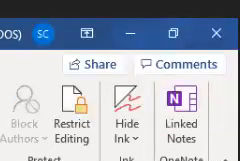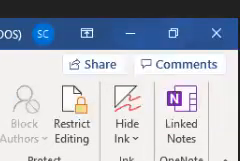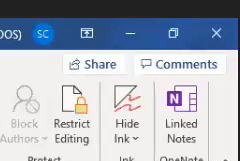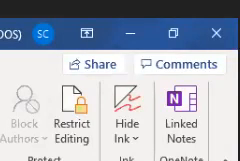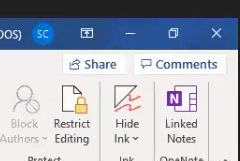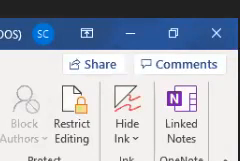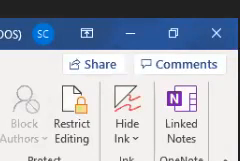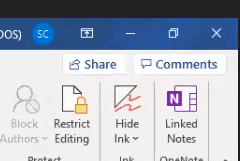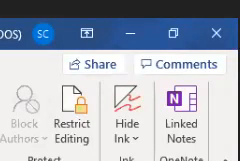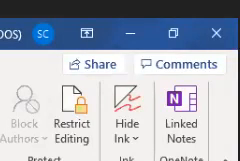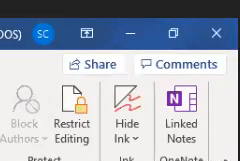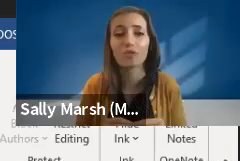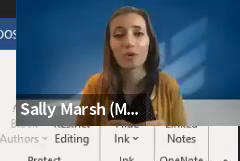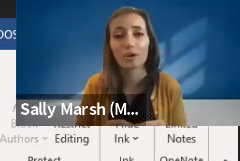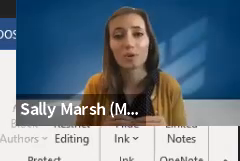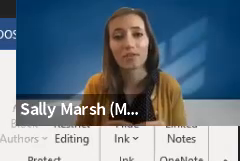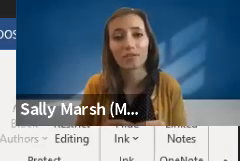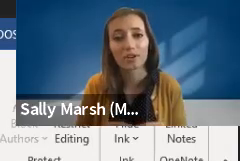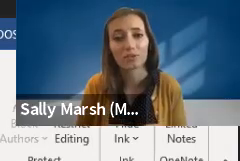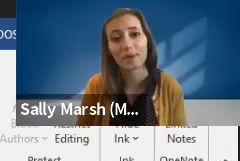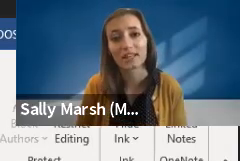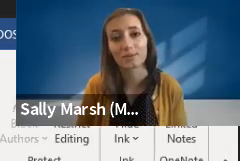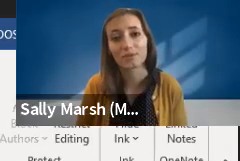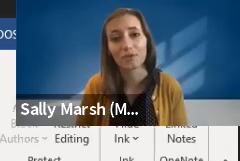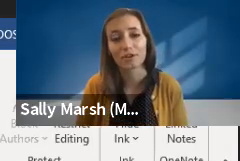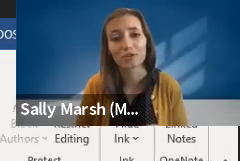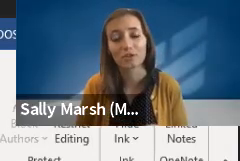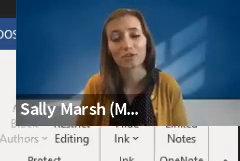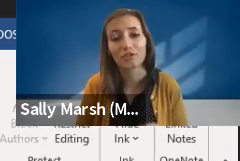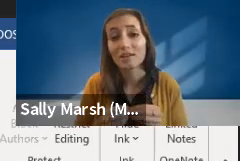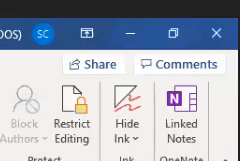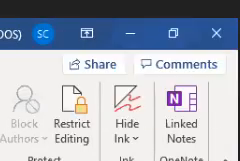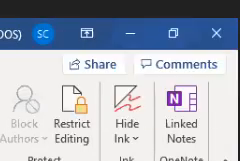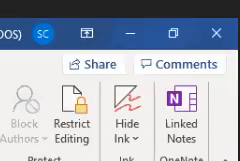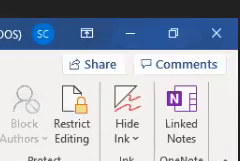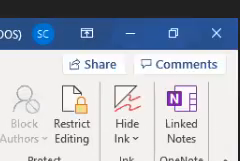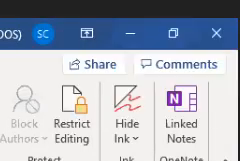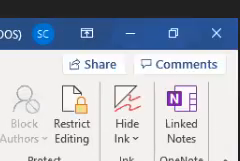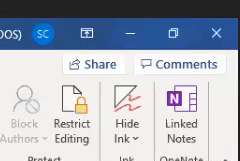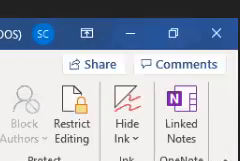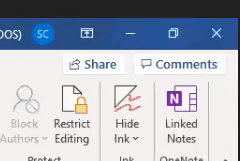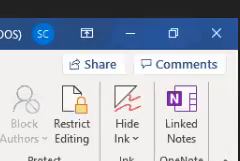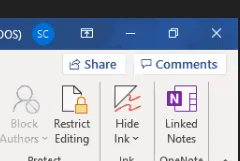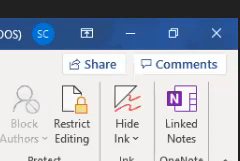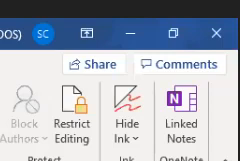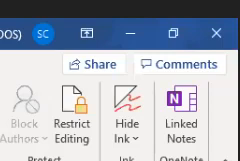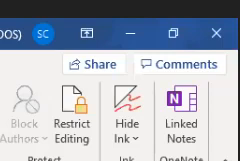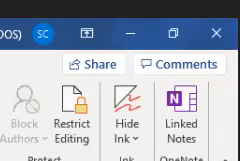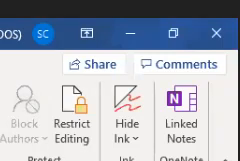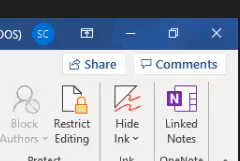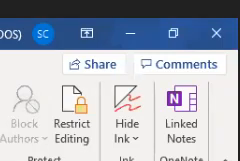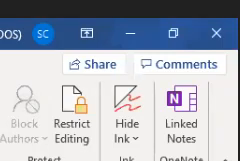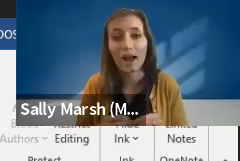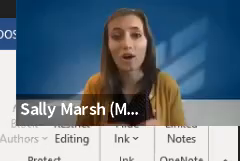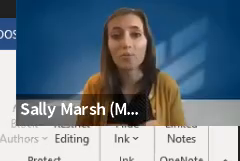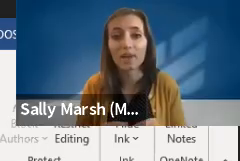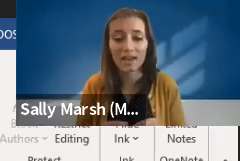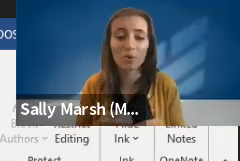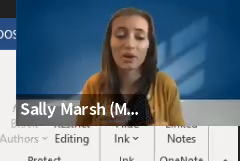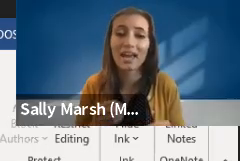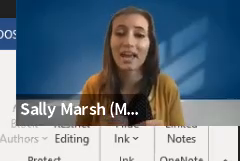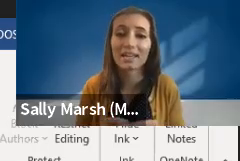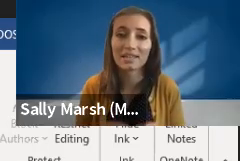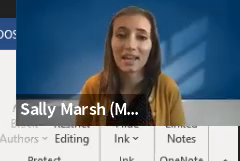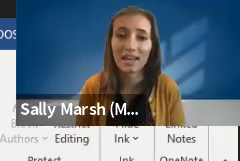the need for whoever is responsible for your sort of media and public relations